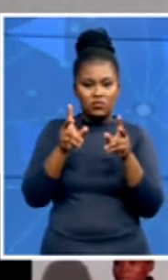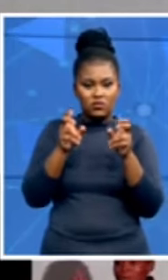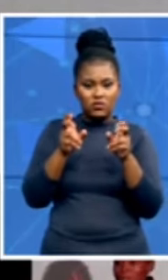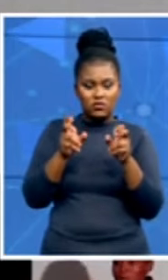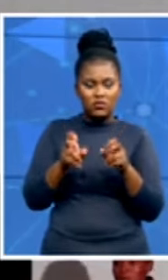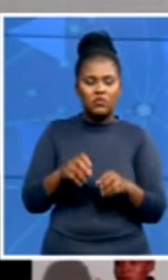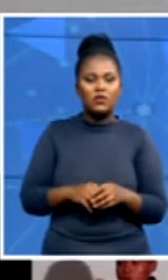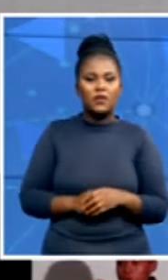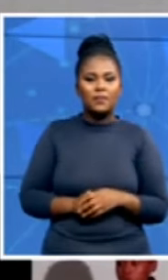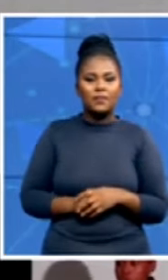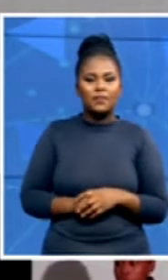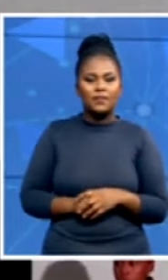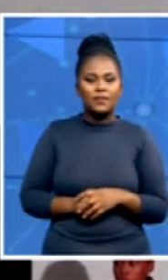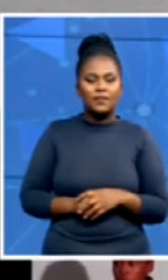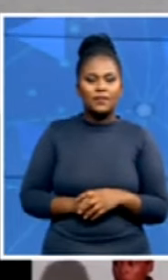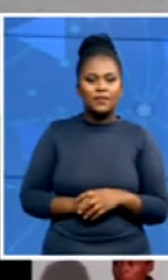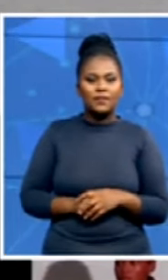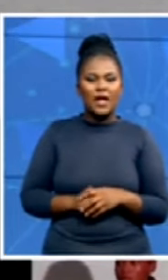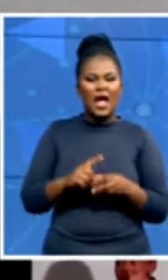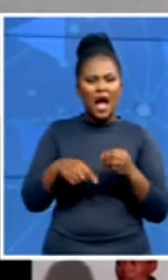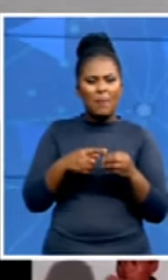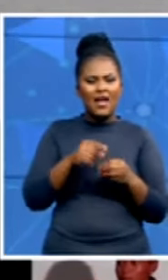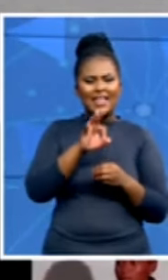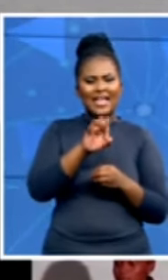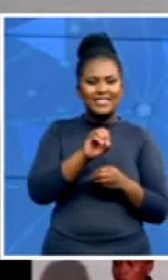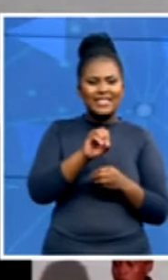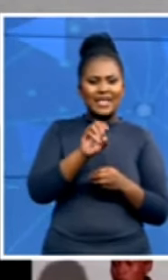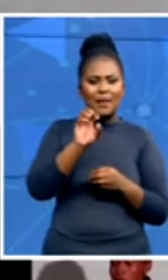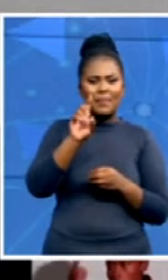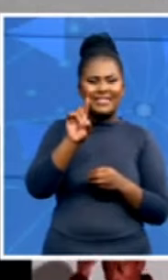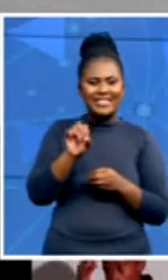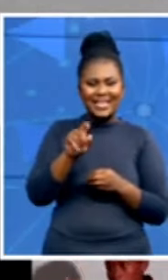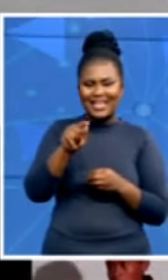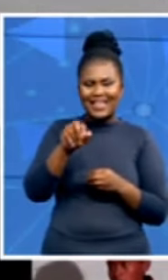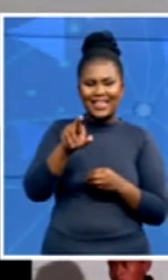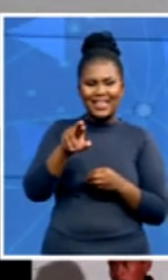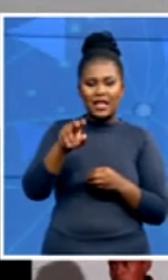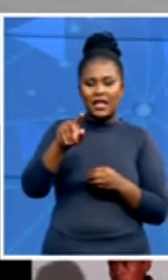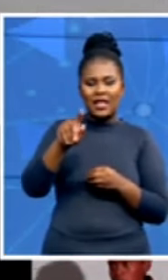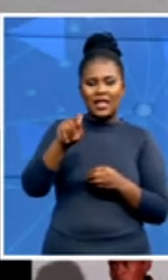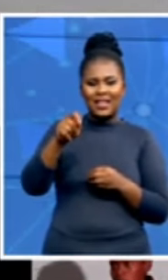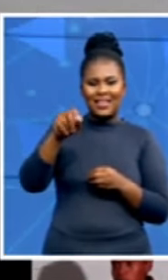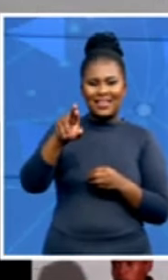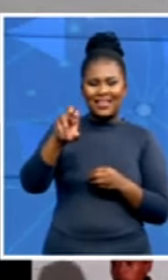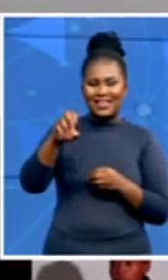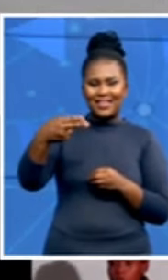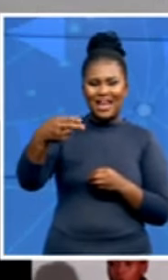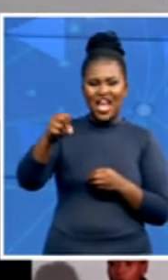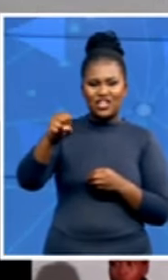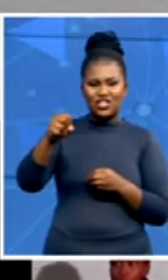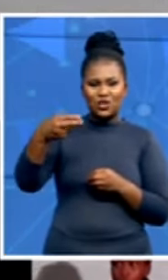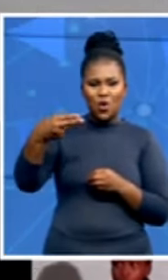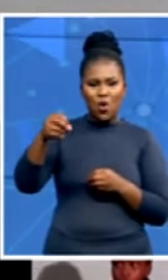the 30% threshold, which is allocated by government generally towards